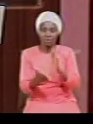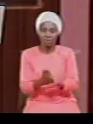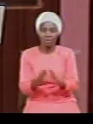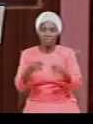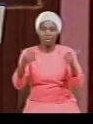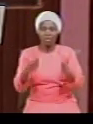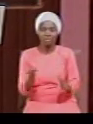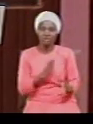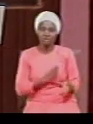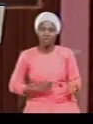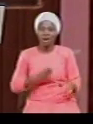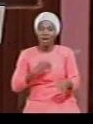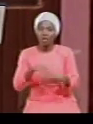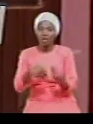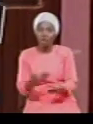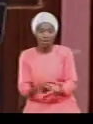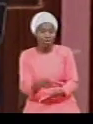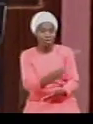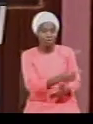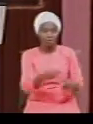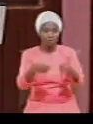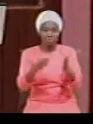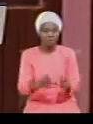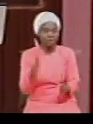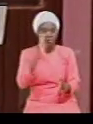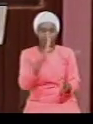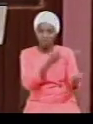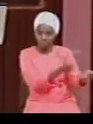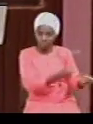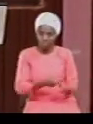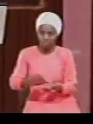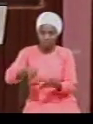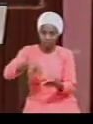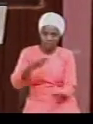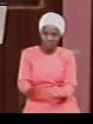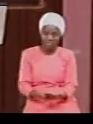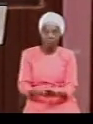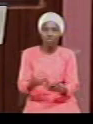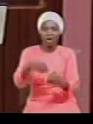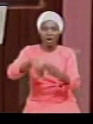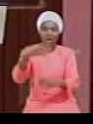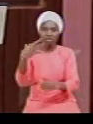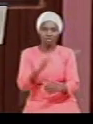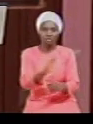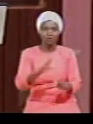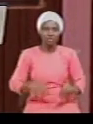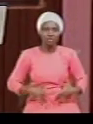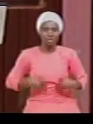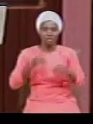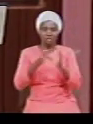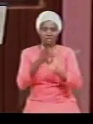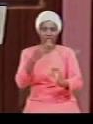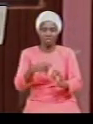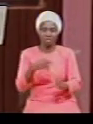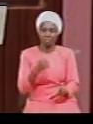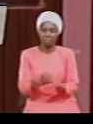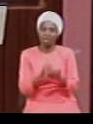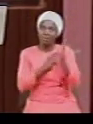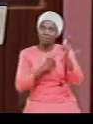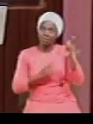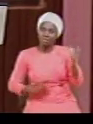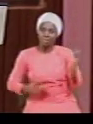put down even from your life in Jesus' name. The Lord said unto my Lord, sit